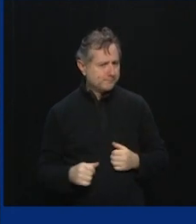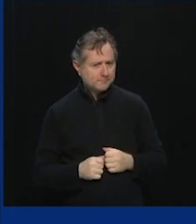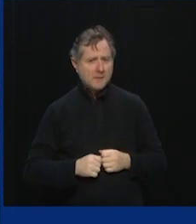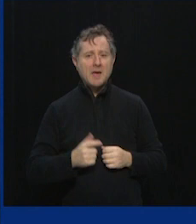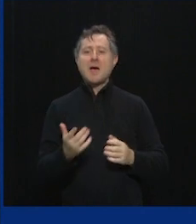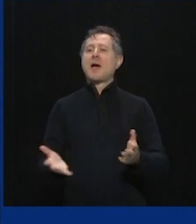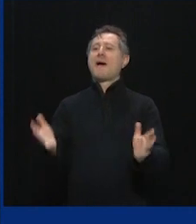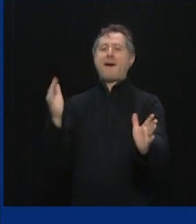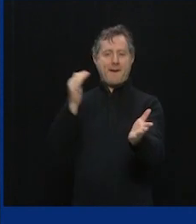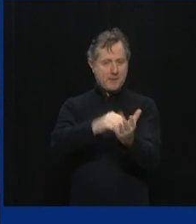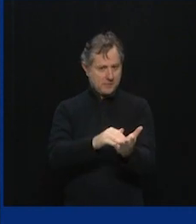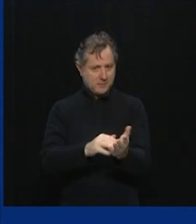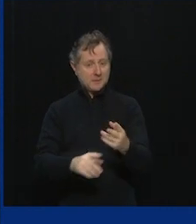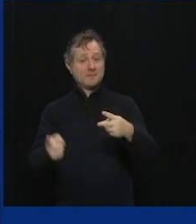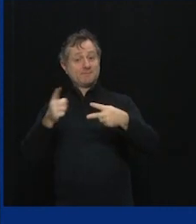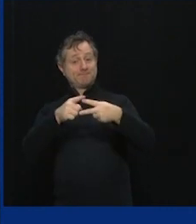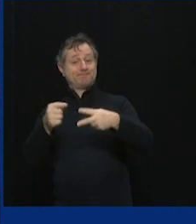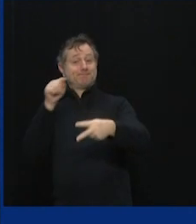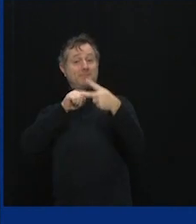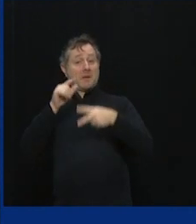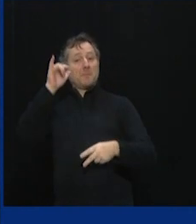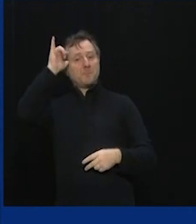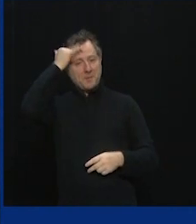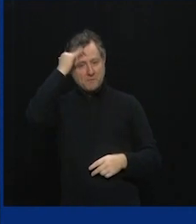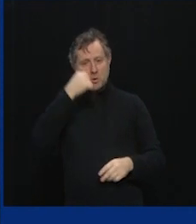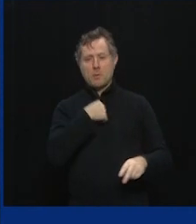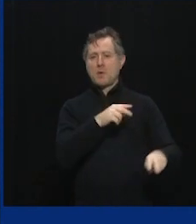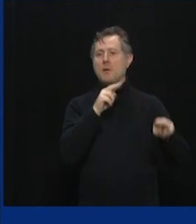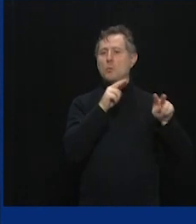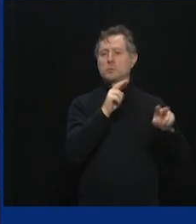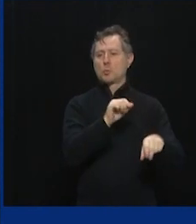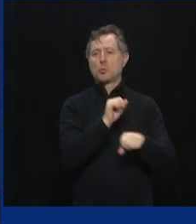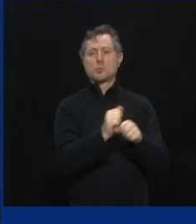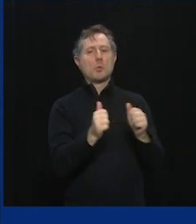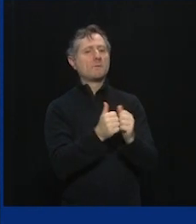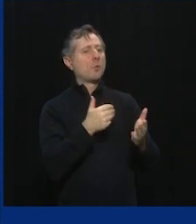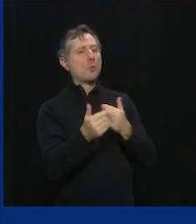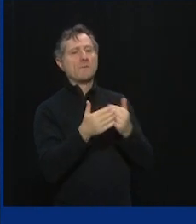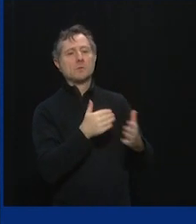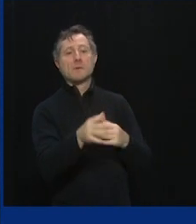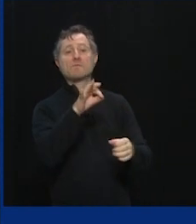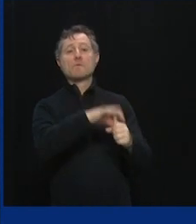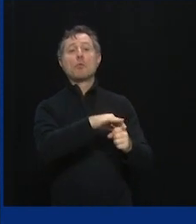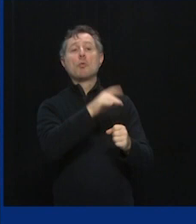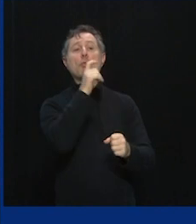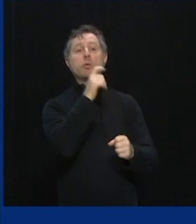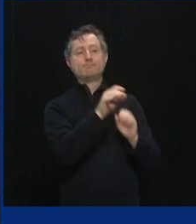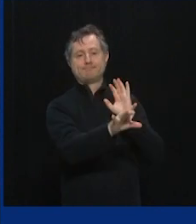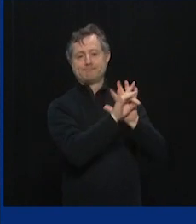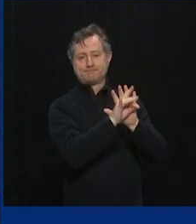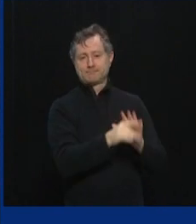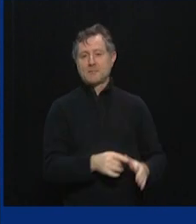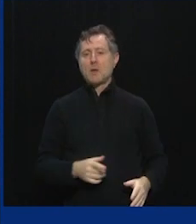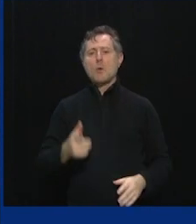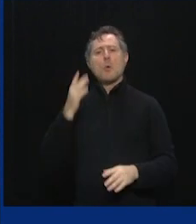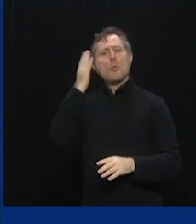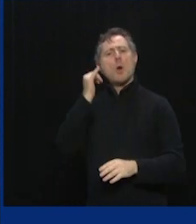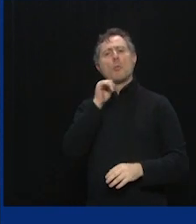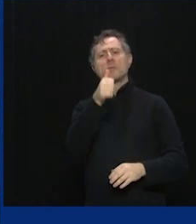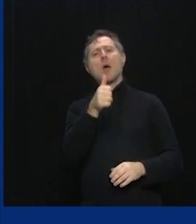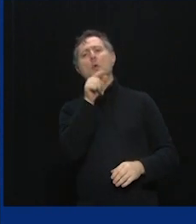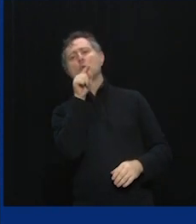with respect to Buffalo, I'm looking forward to working with whoever is elected. Thank you. Why won't you endorse? She was chosen by the